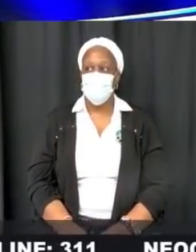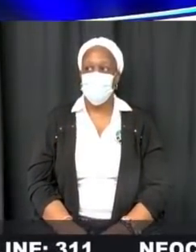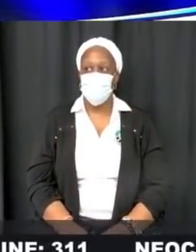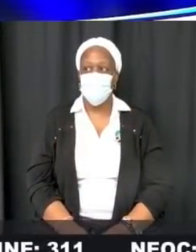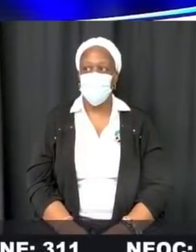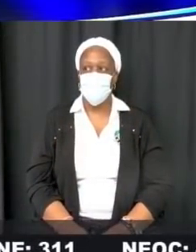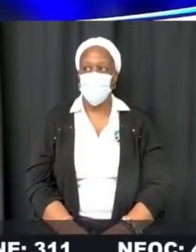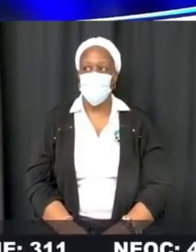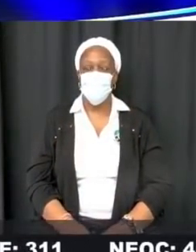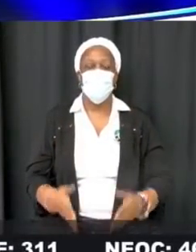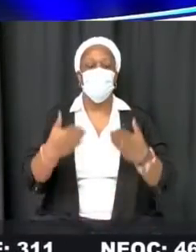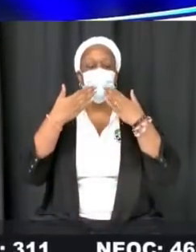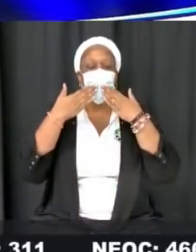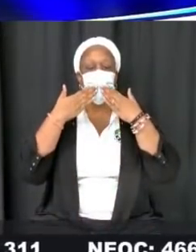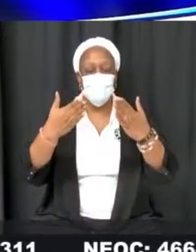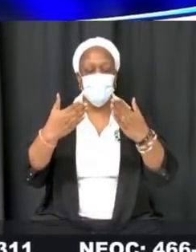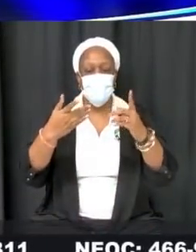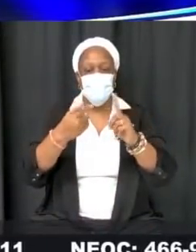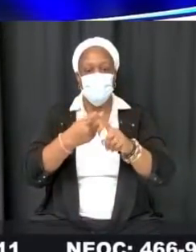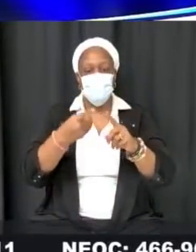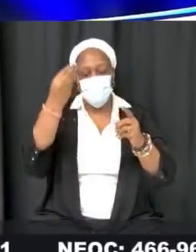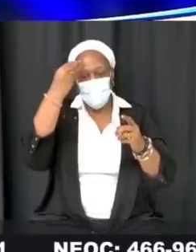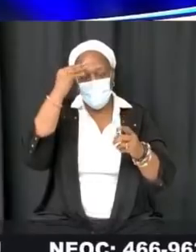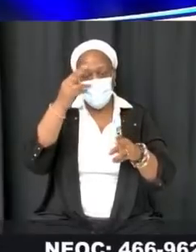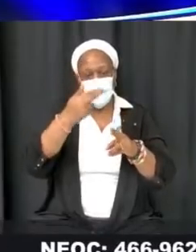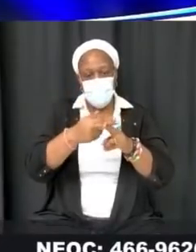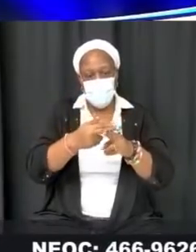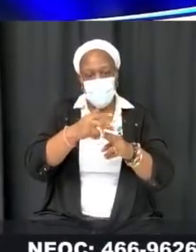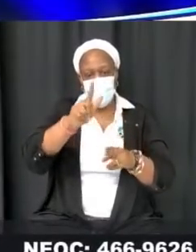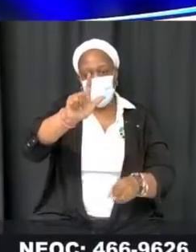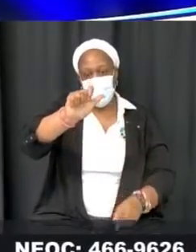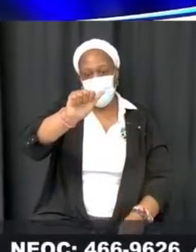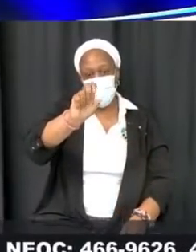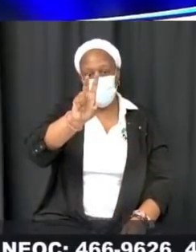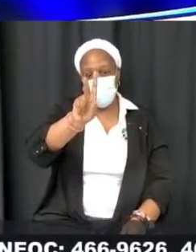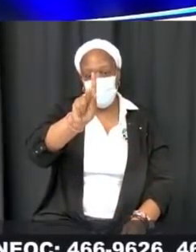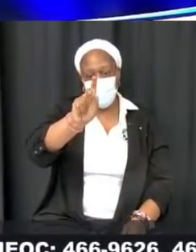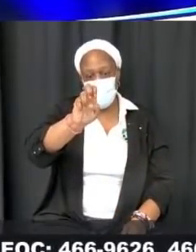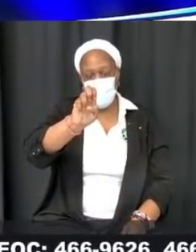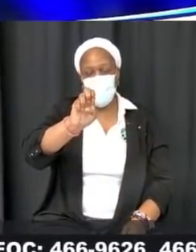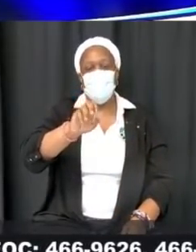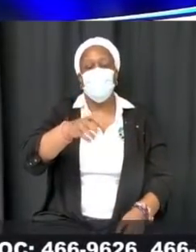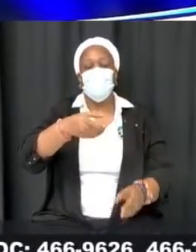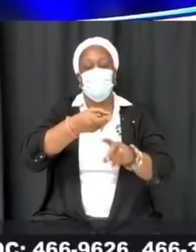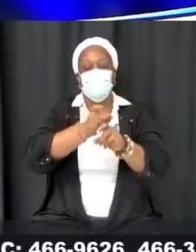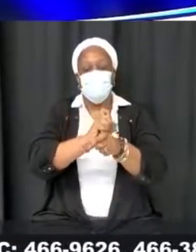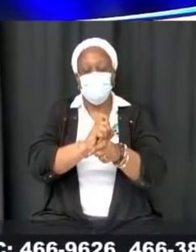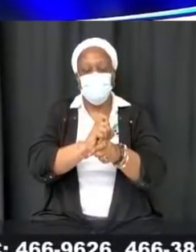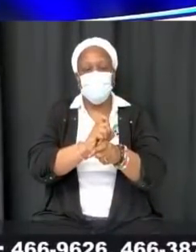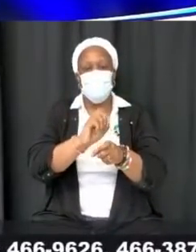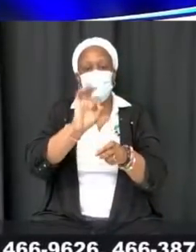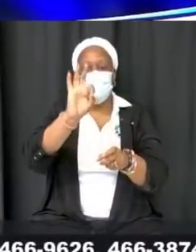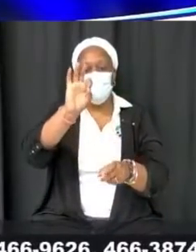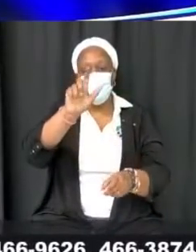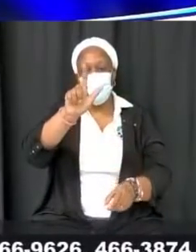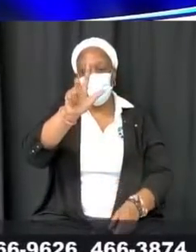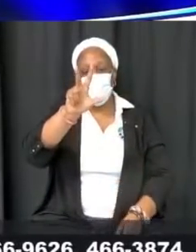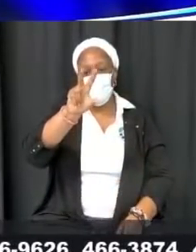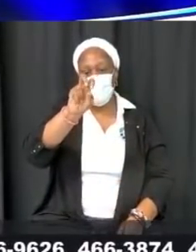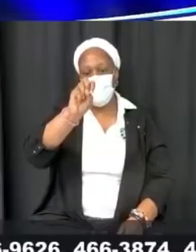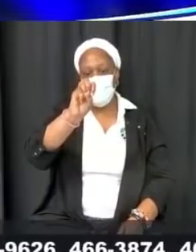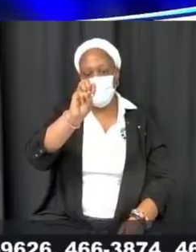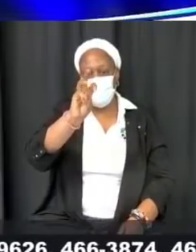We thank Mr. David Lake of Flow, Ms. Diane Emtage